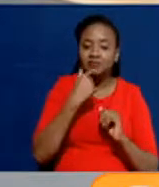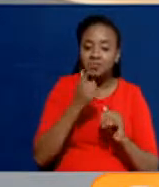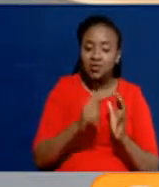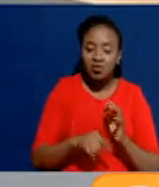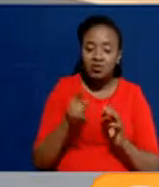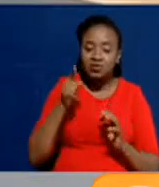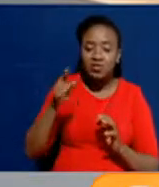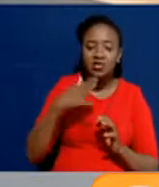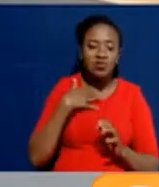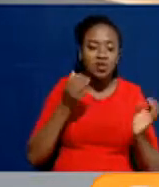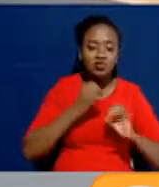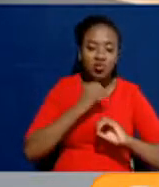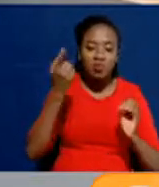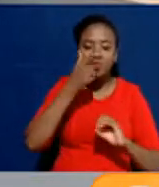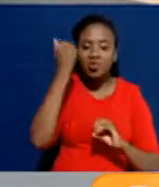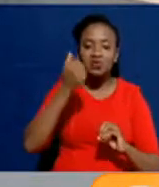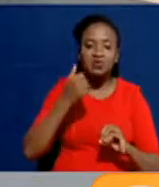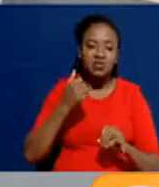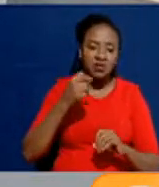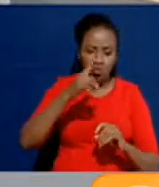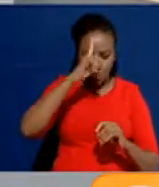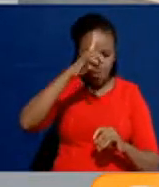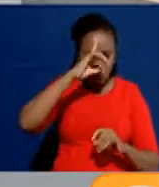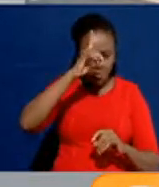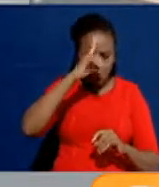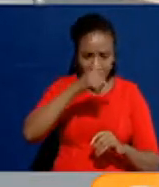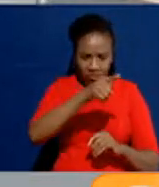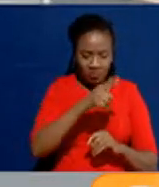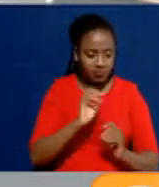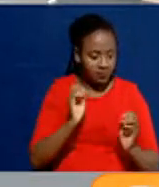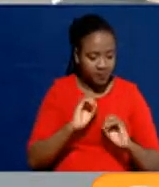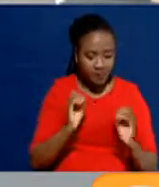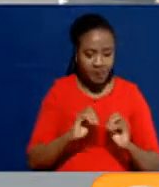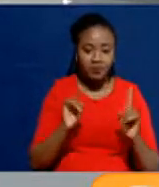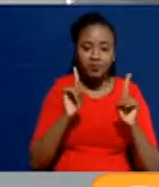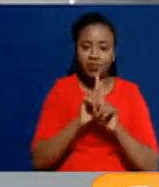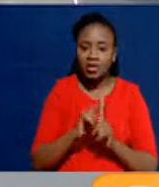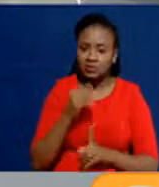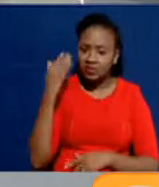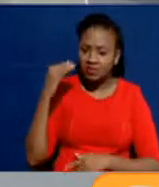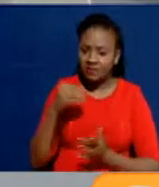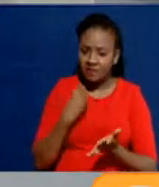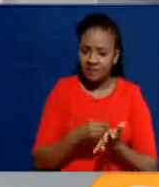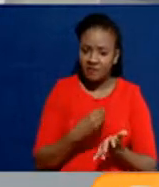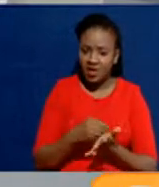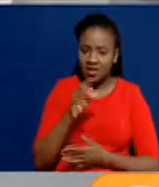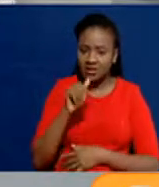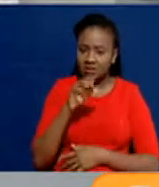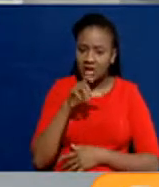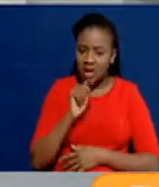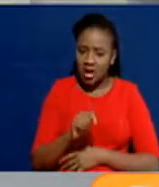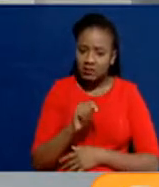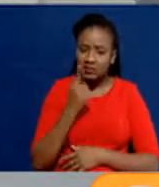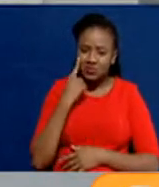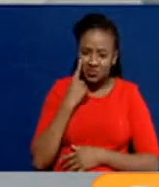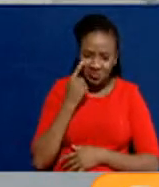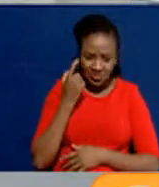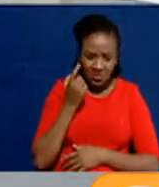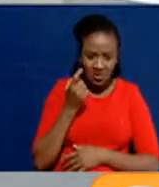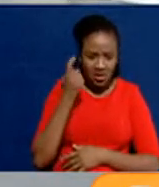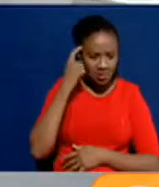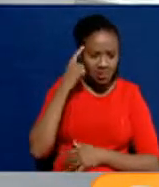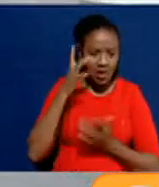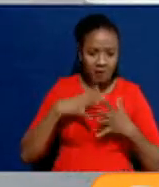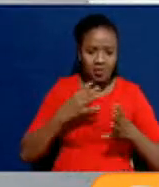understand. And it's sort of the same similar thread you saw with the Finance Act, where people were expressing their views, and then, you know,